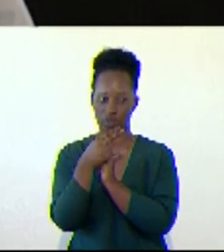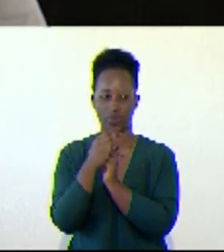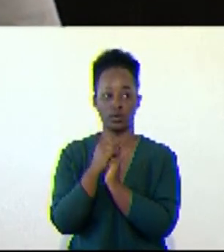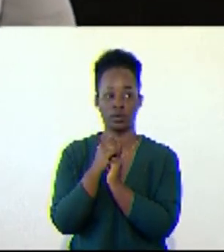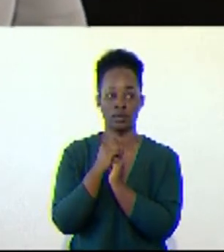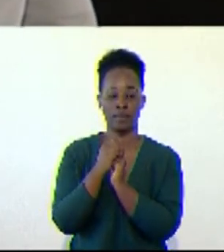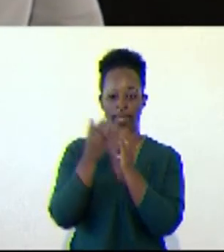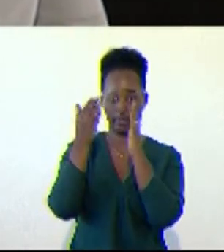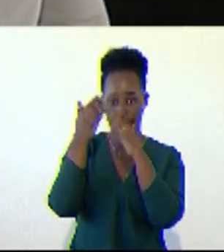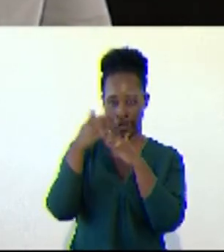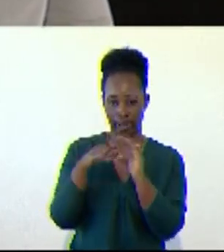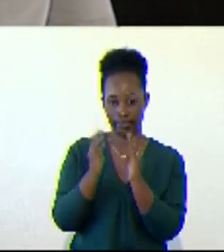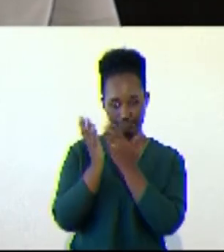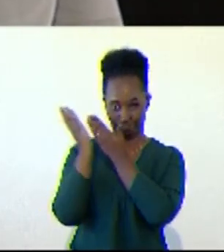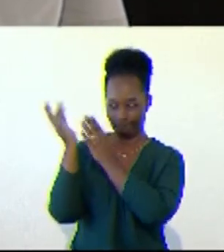you reflux